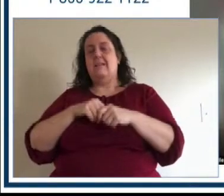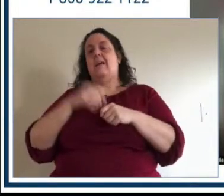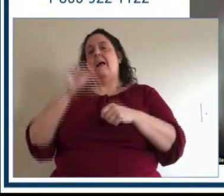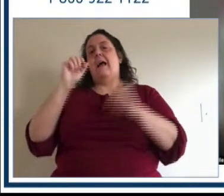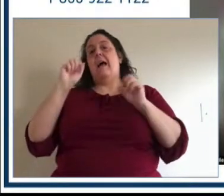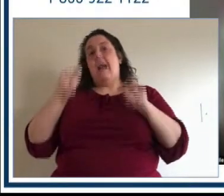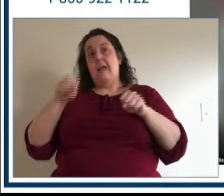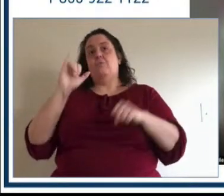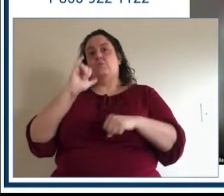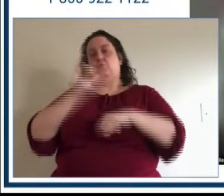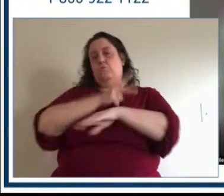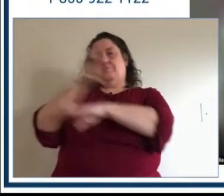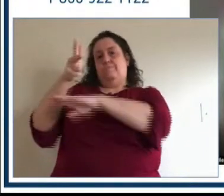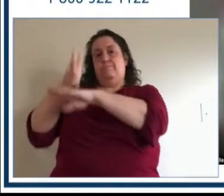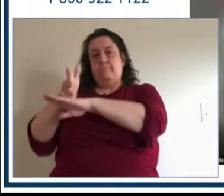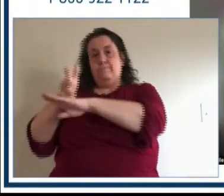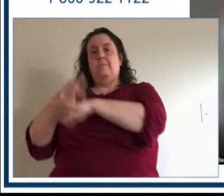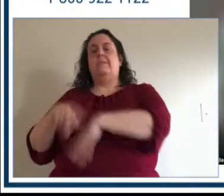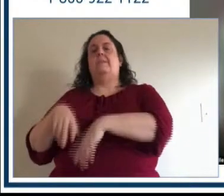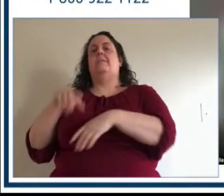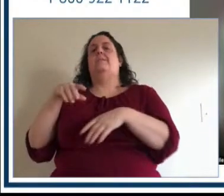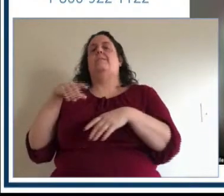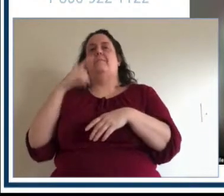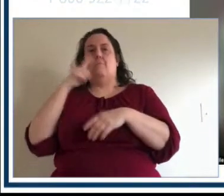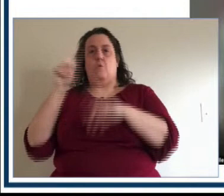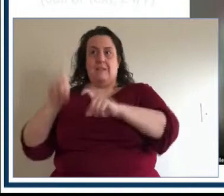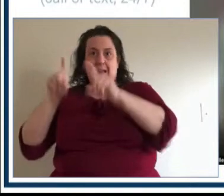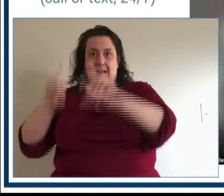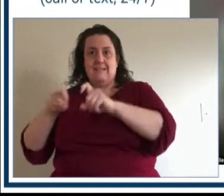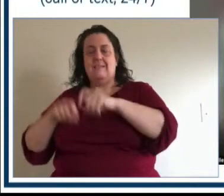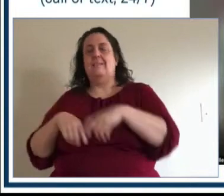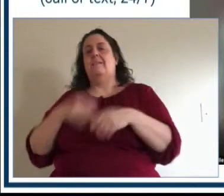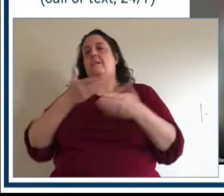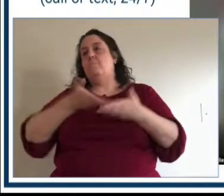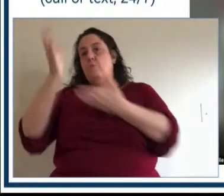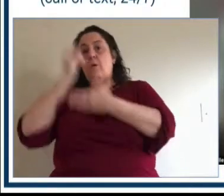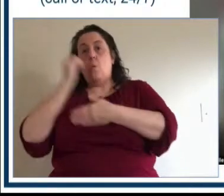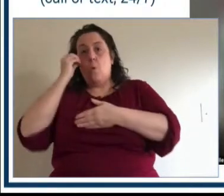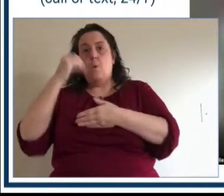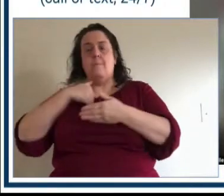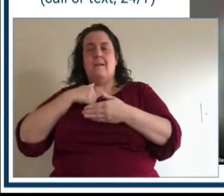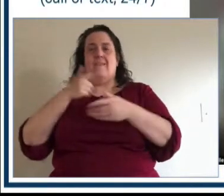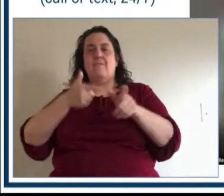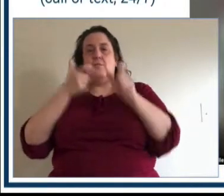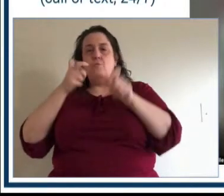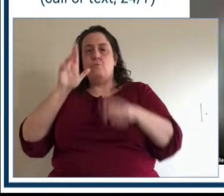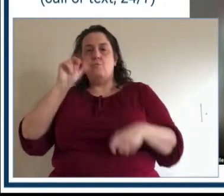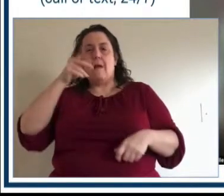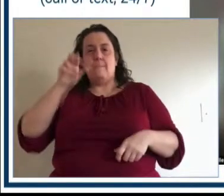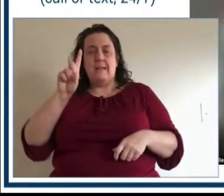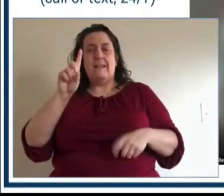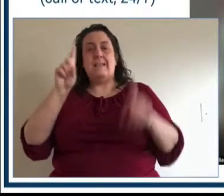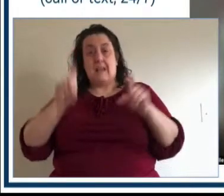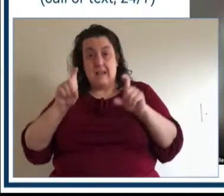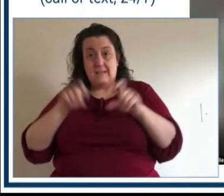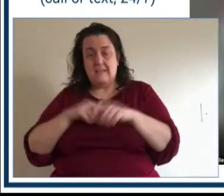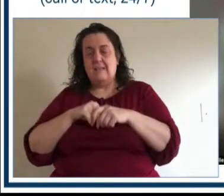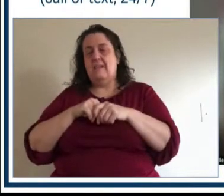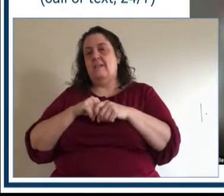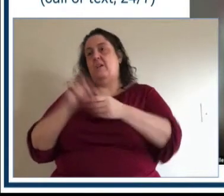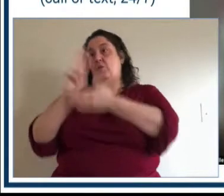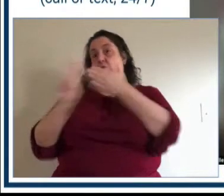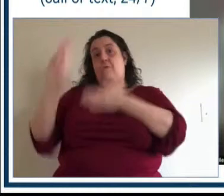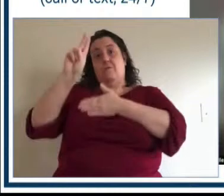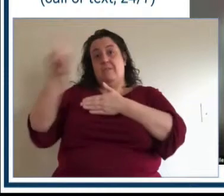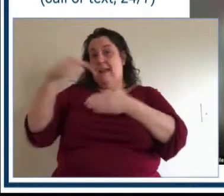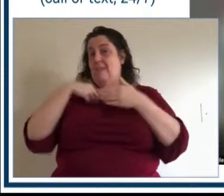PCR testing and handing out take-home rapid tests. The university also has a substantial supply of take-home